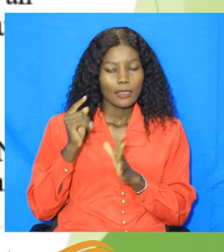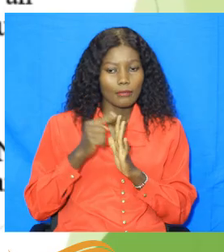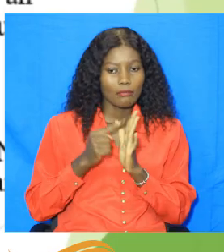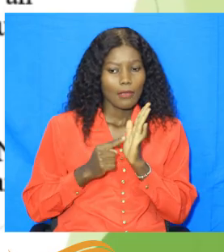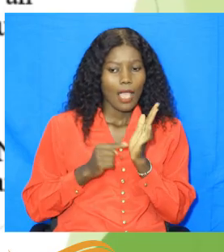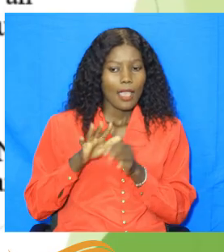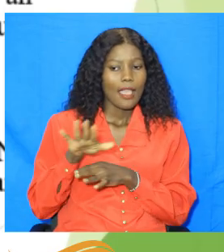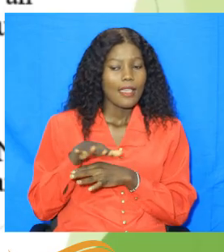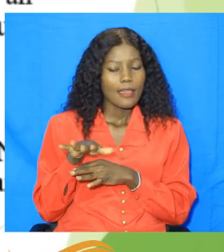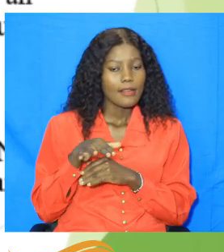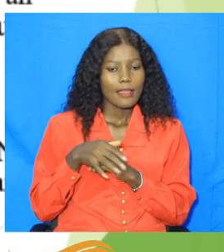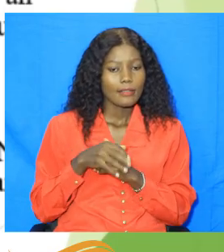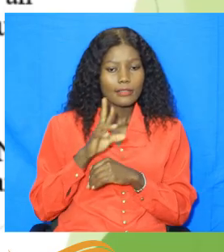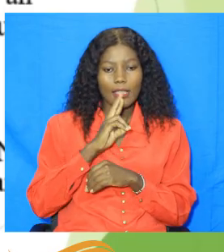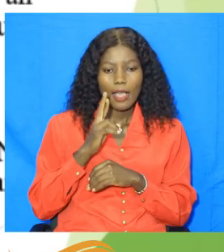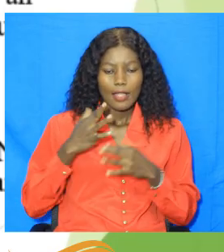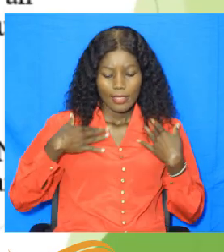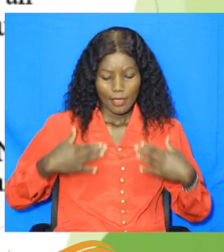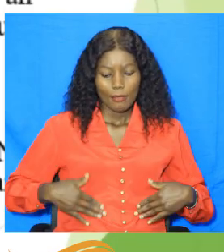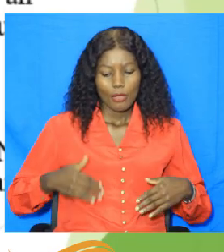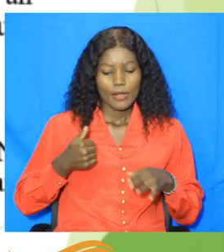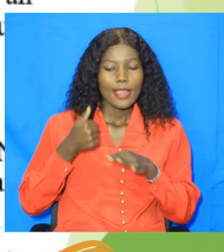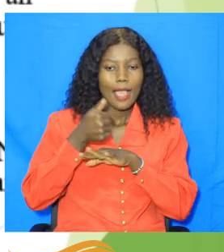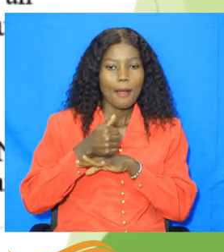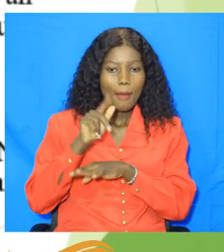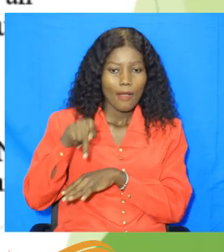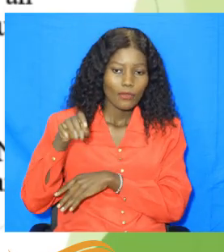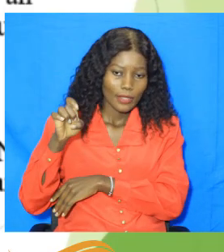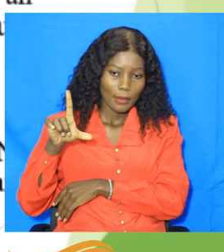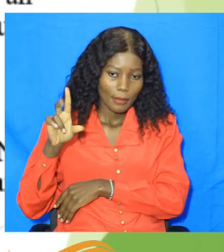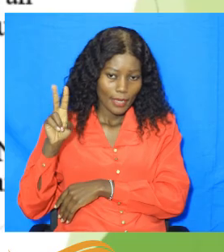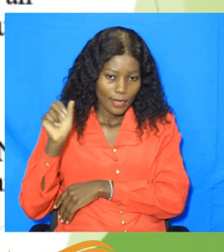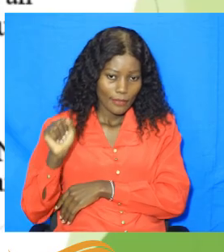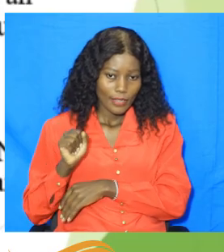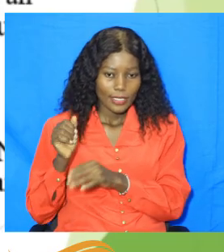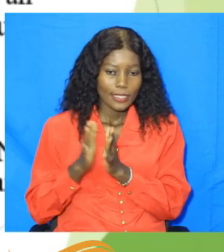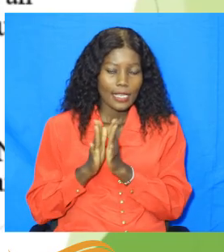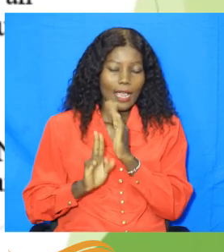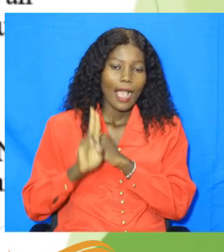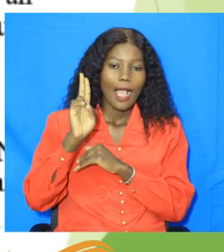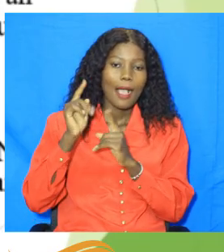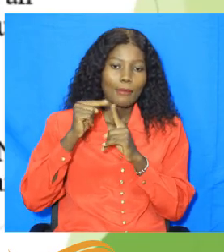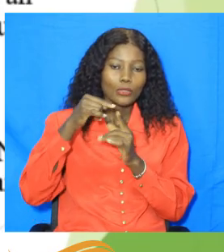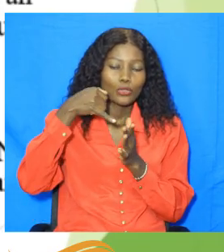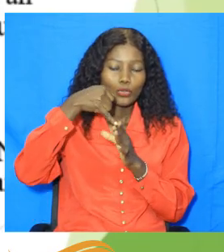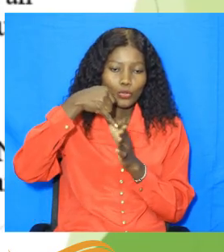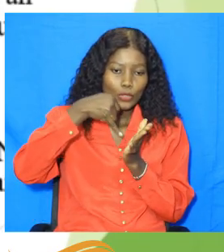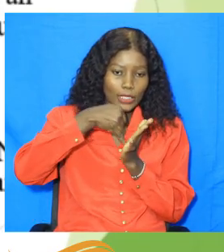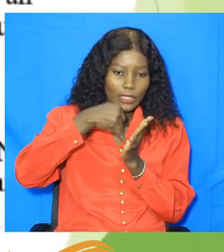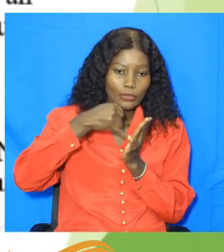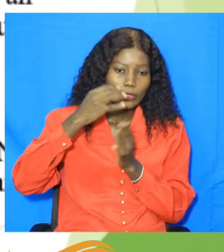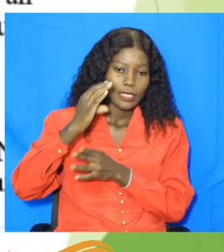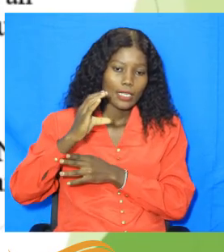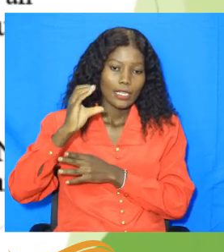the scoring areas are the body above the pelvis and up to including the